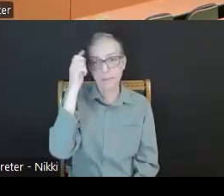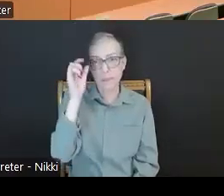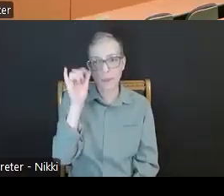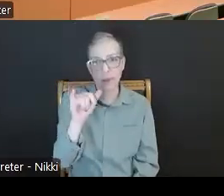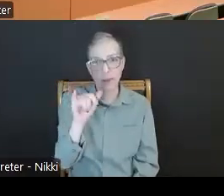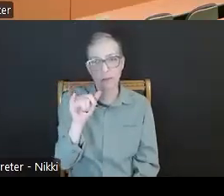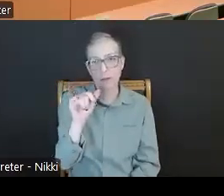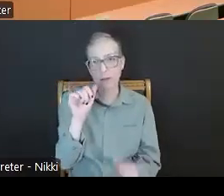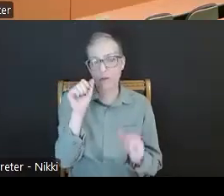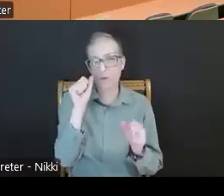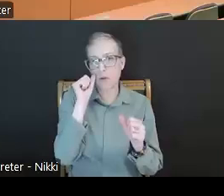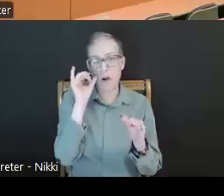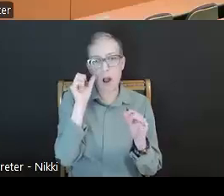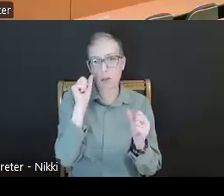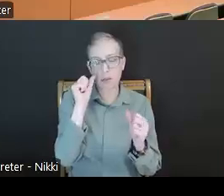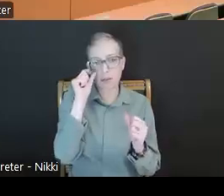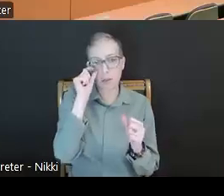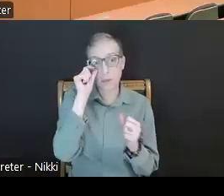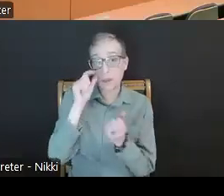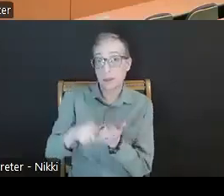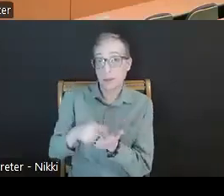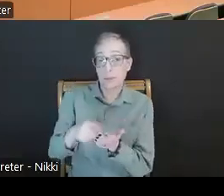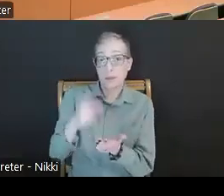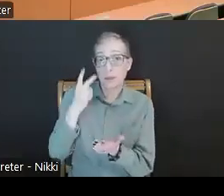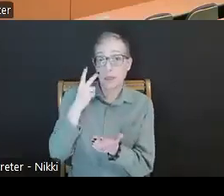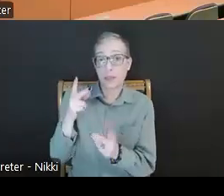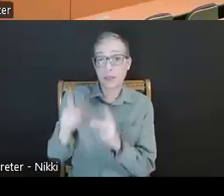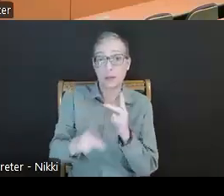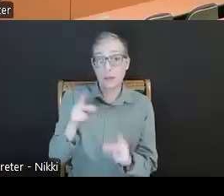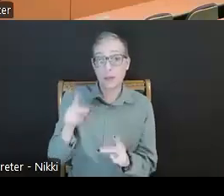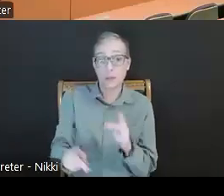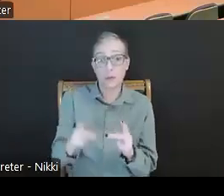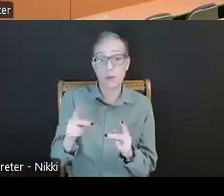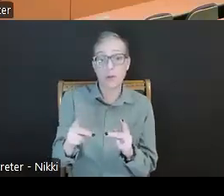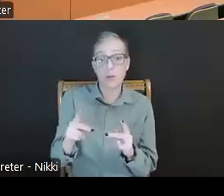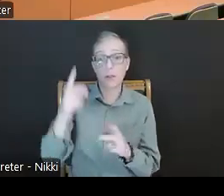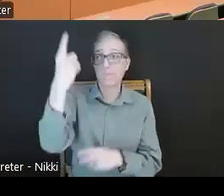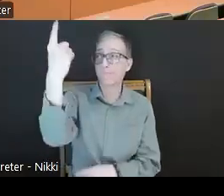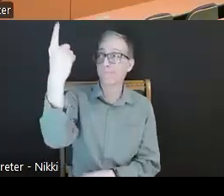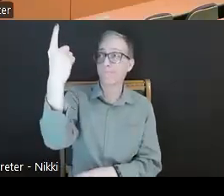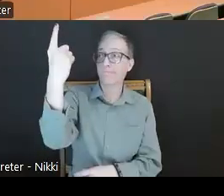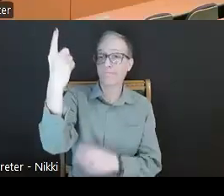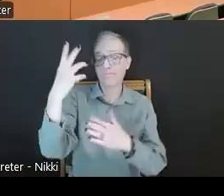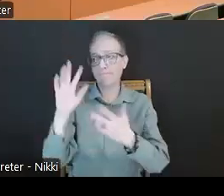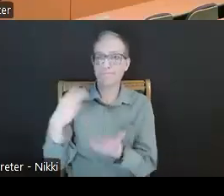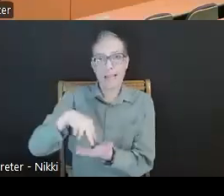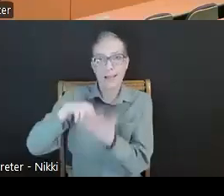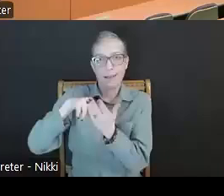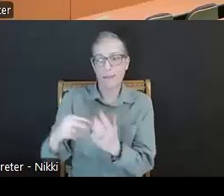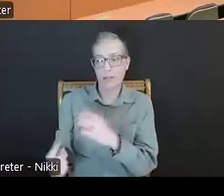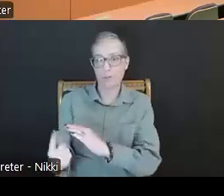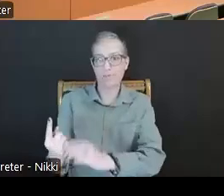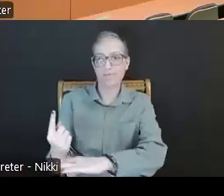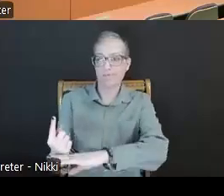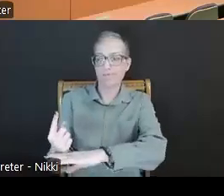sometimes see people come right off the elevator onto CPEP and they are very unhappy about being